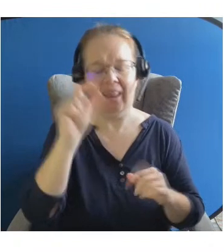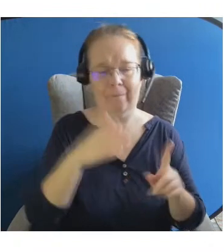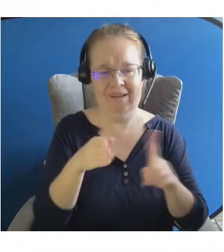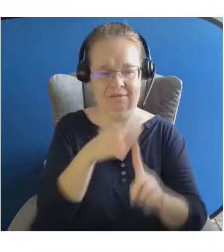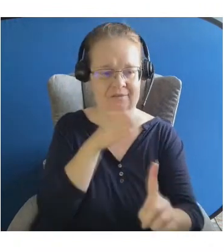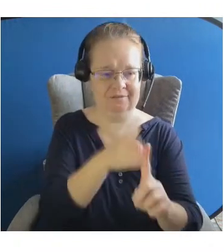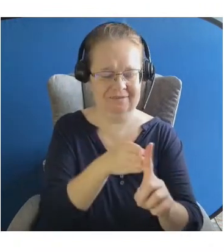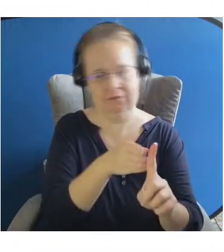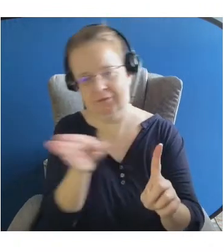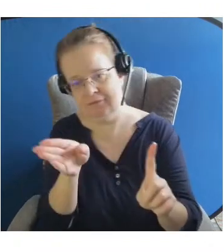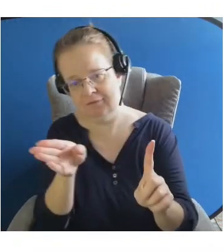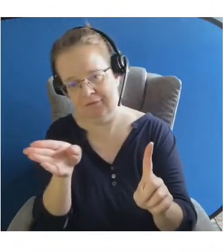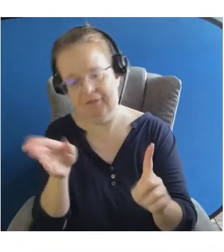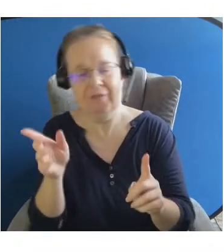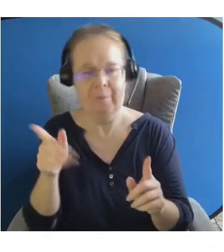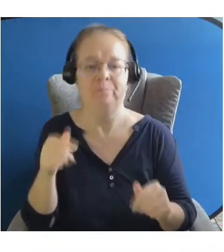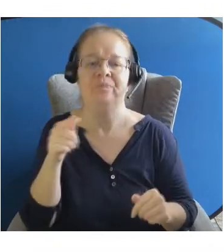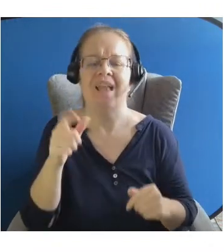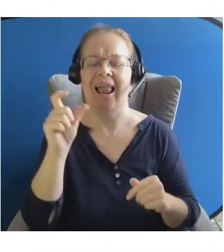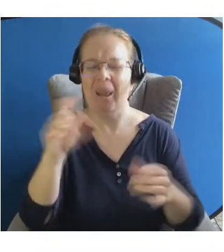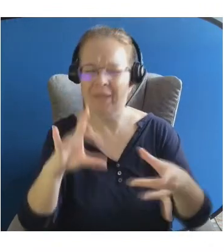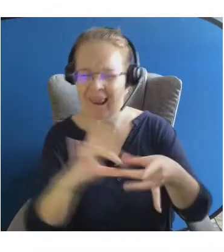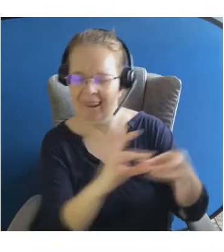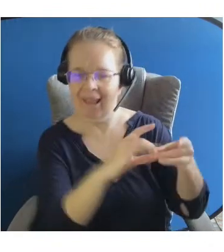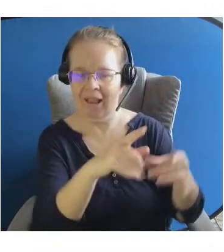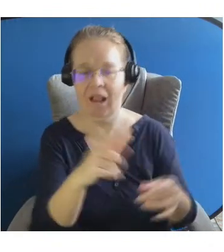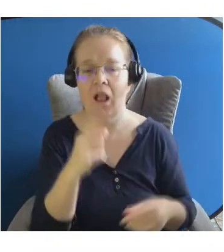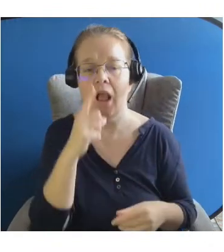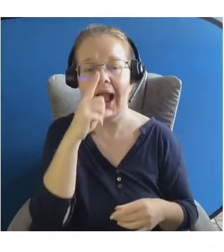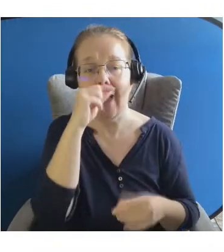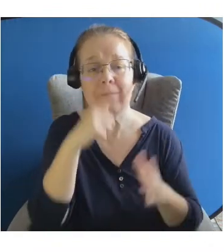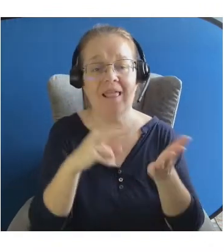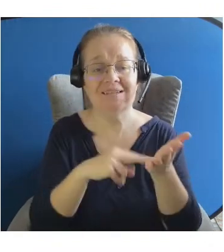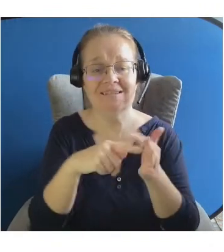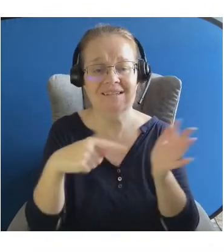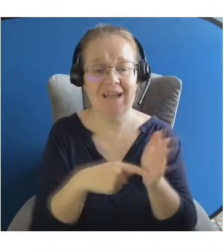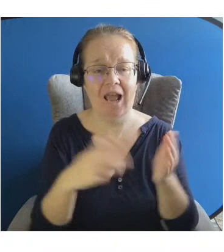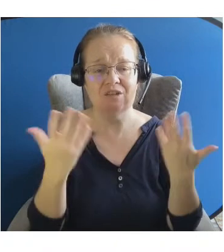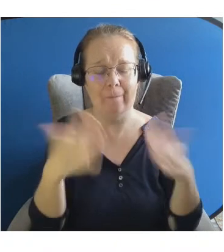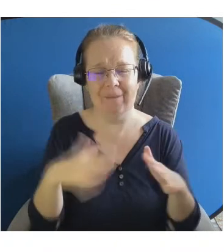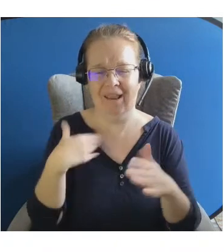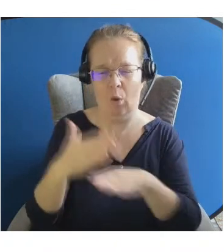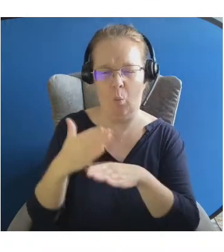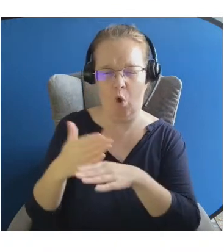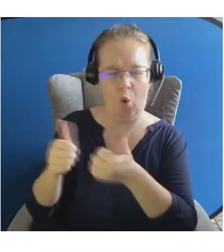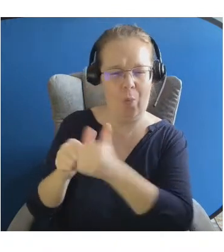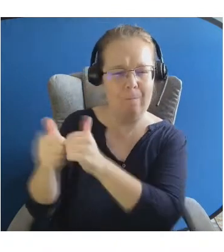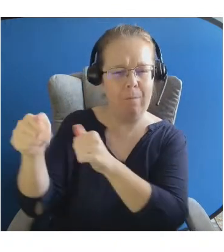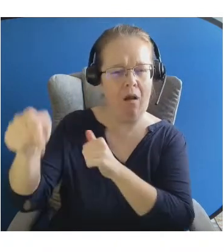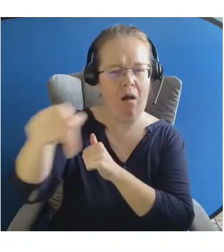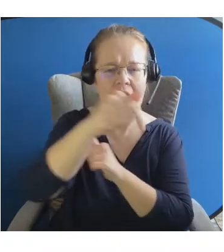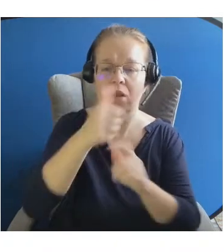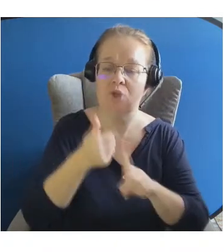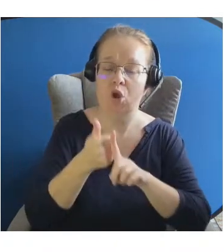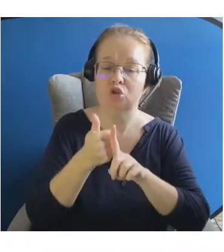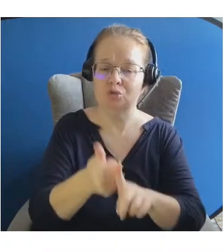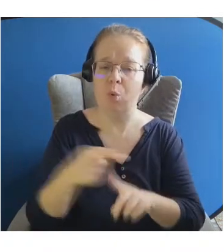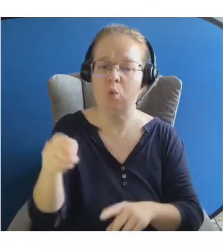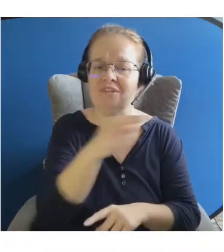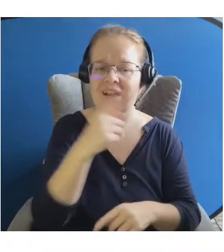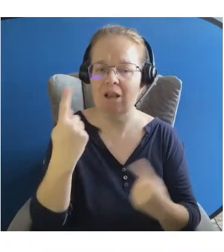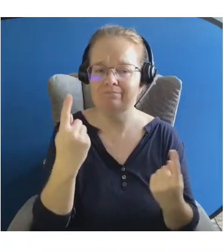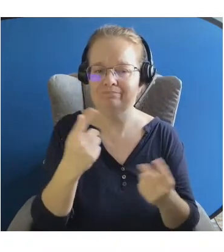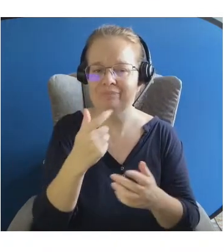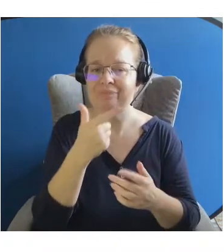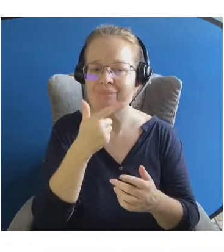connecting in that practical help, I think, is some work that AbilityNet's been involved in with a number of other partners, looking at supporting individuals with learning disabilities and